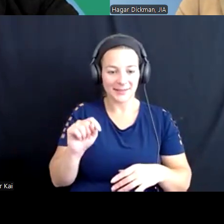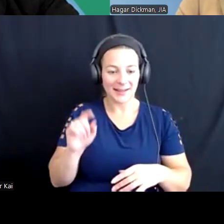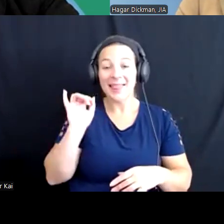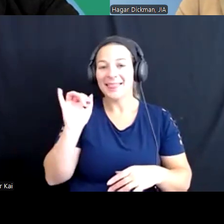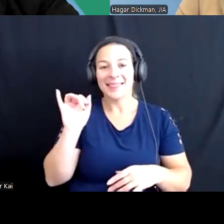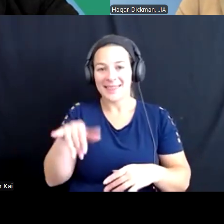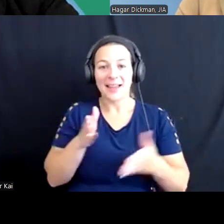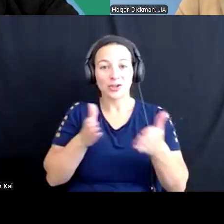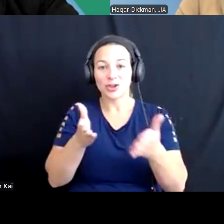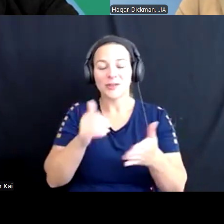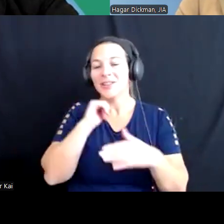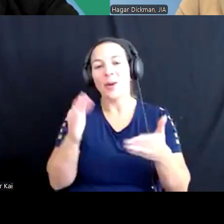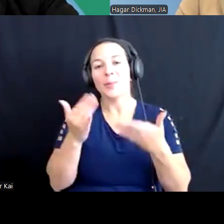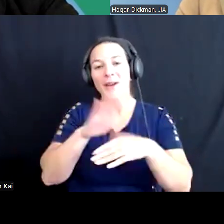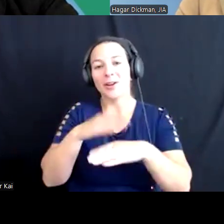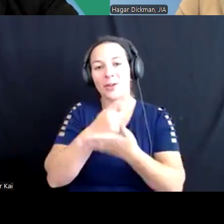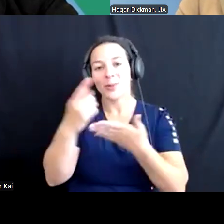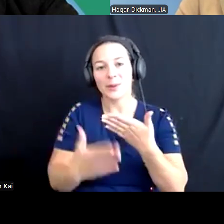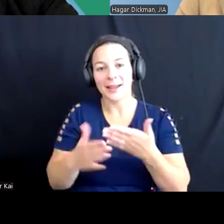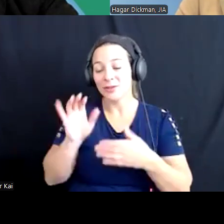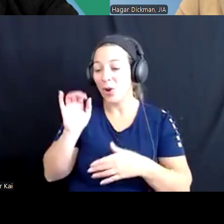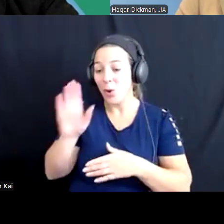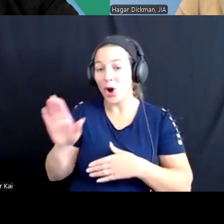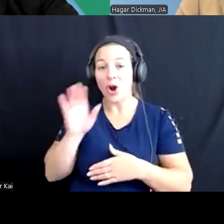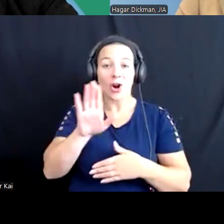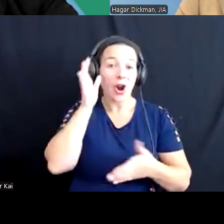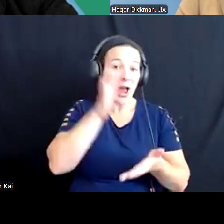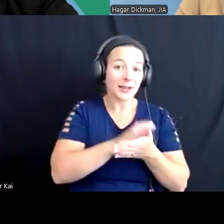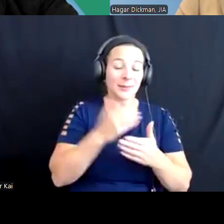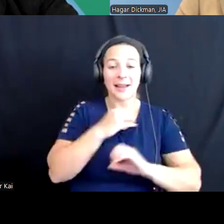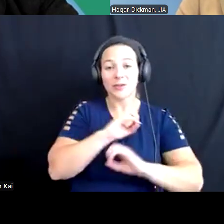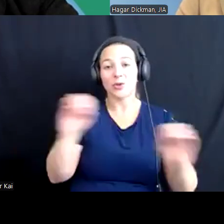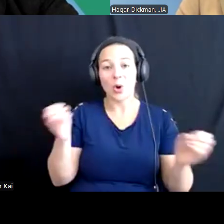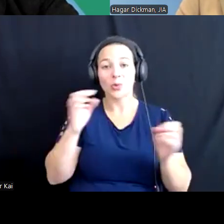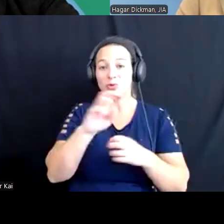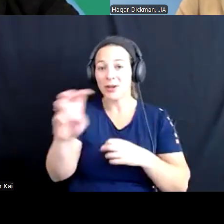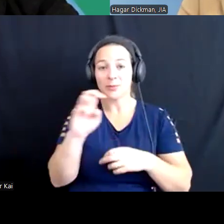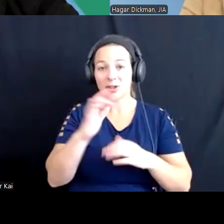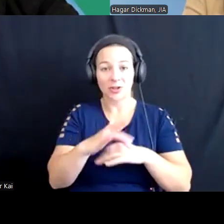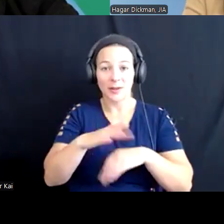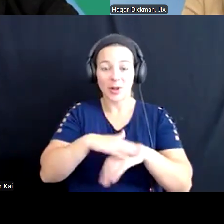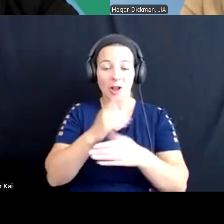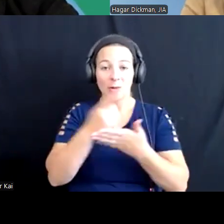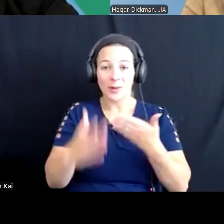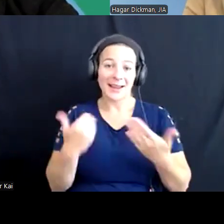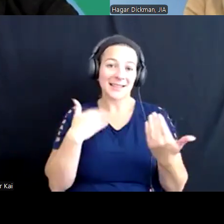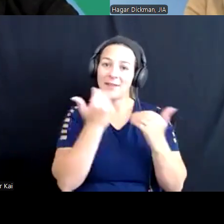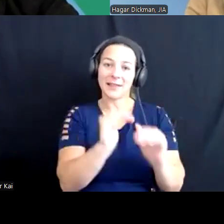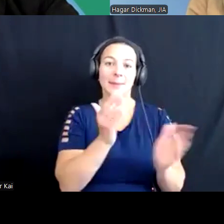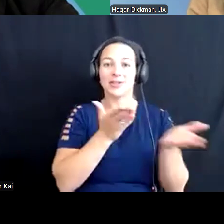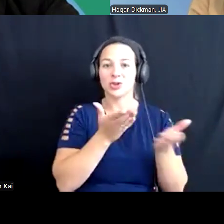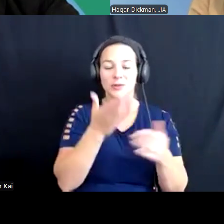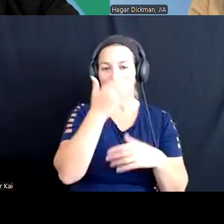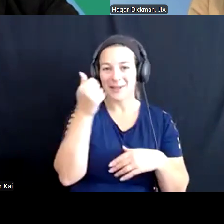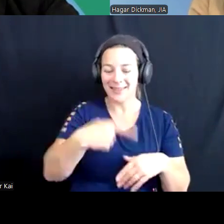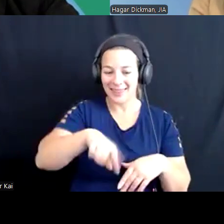weekend, so she has her and her husband have no paratransit on the weekend and limited service because they have to walk to make themselves